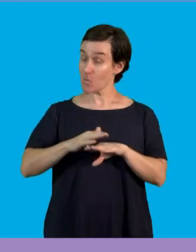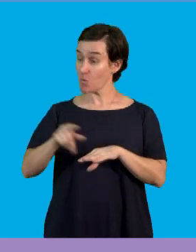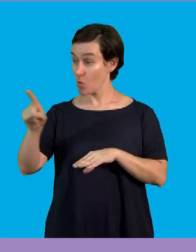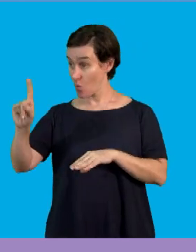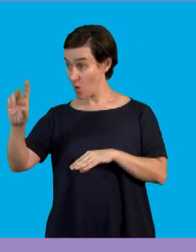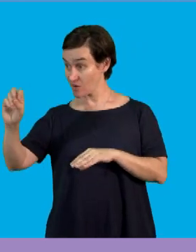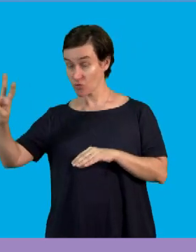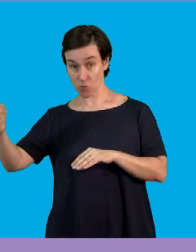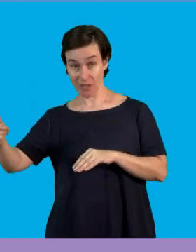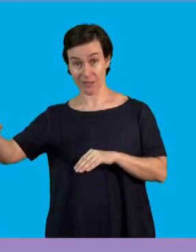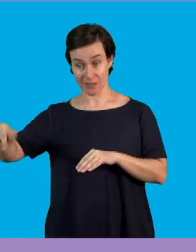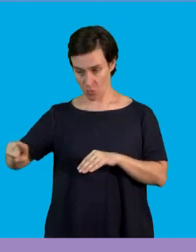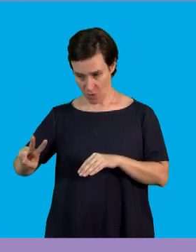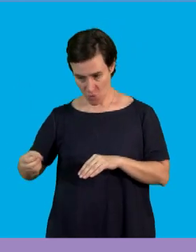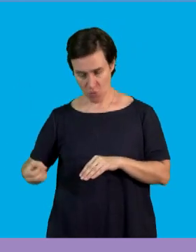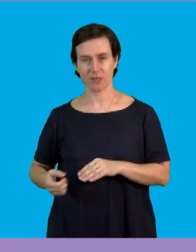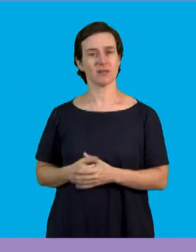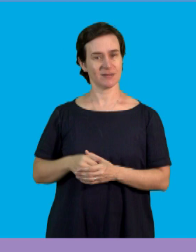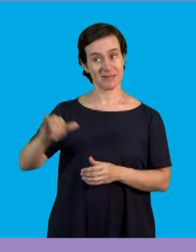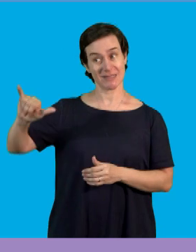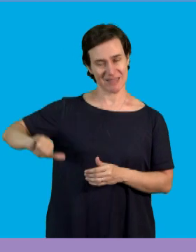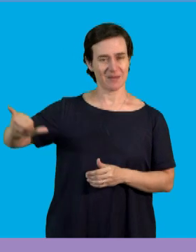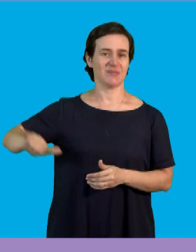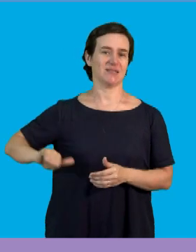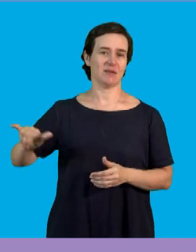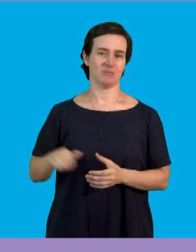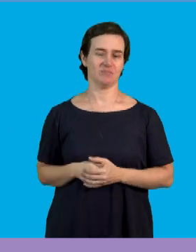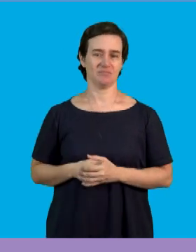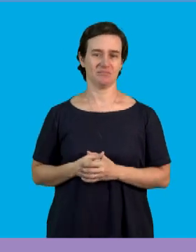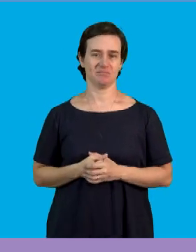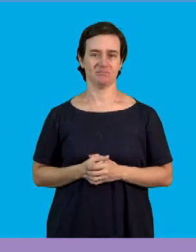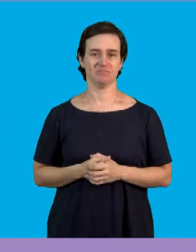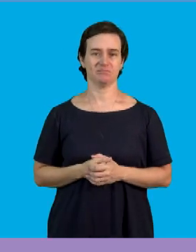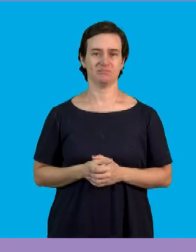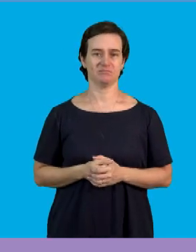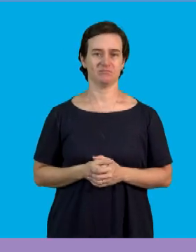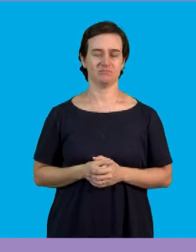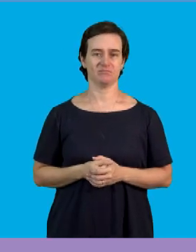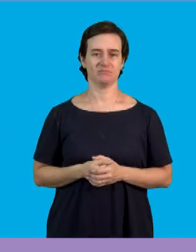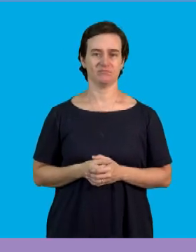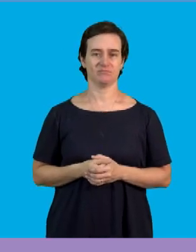have 120, we have 120 from the multiples of 10 and from the